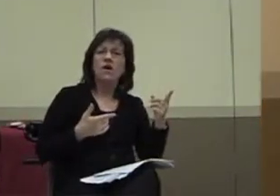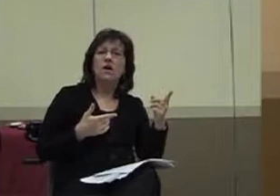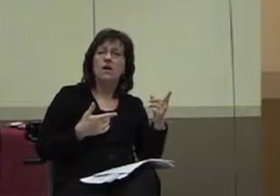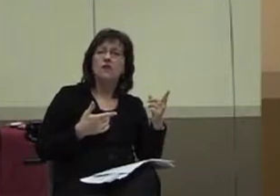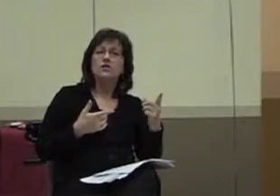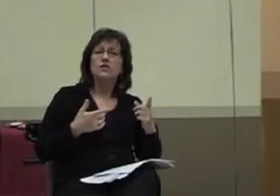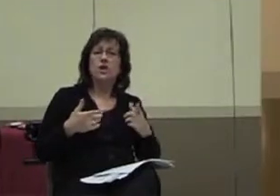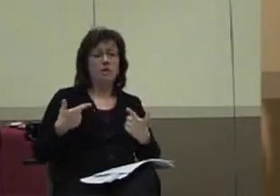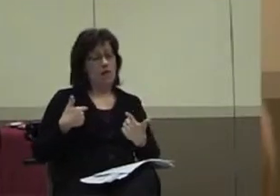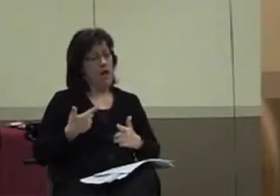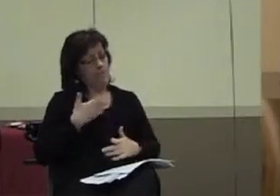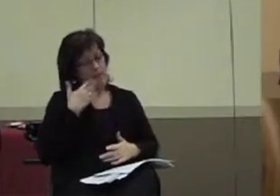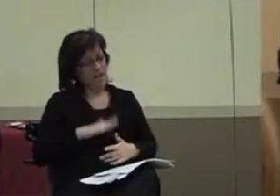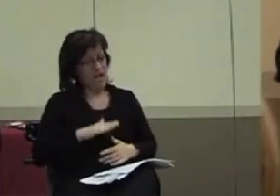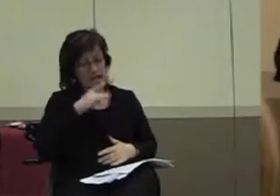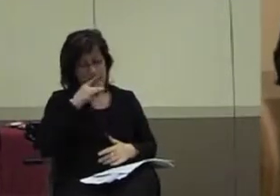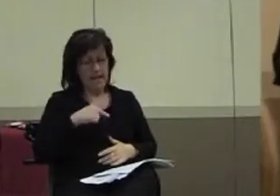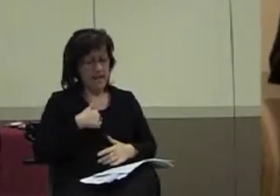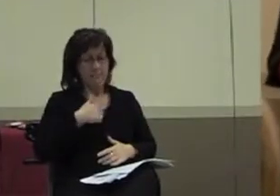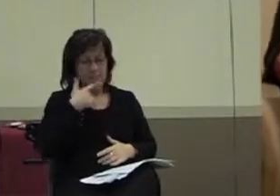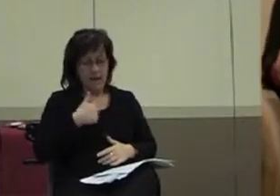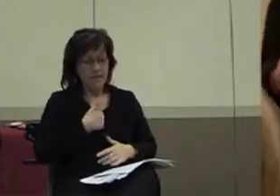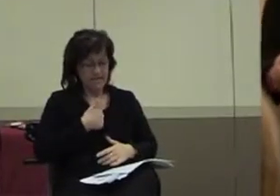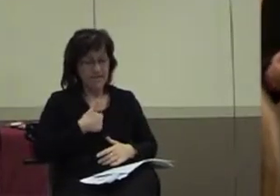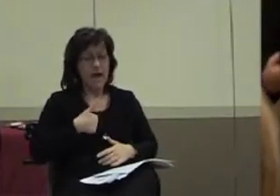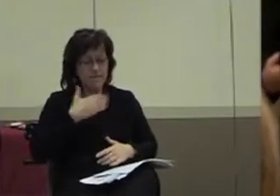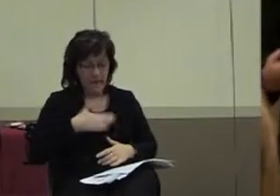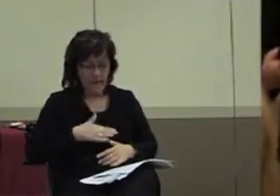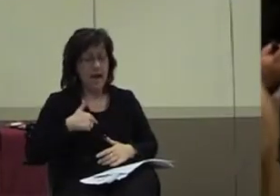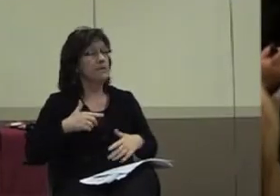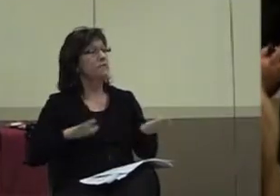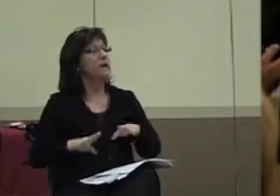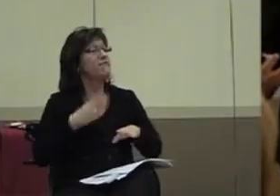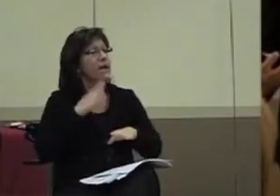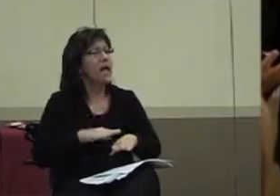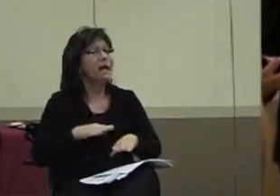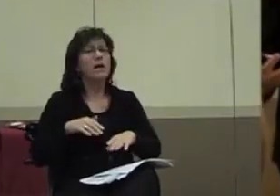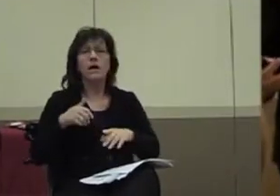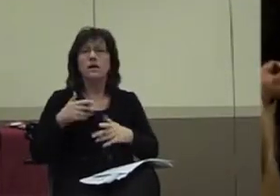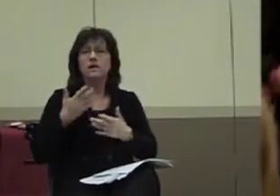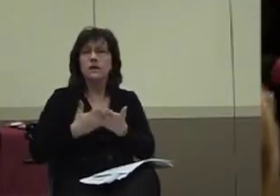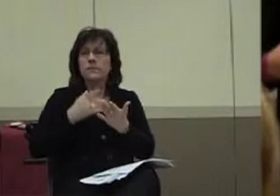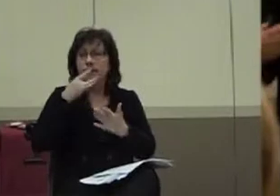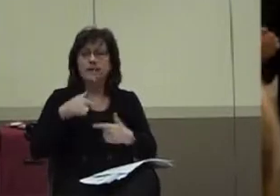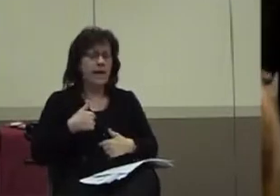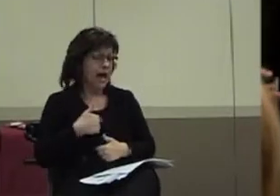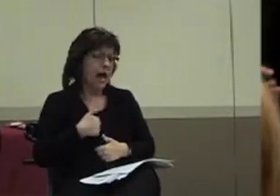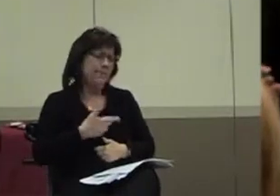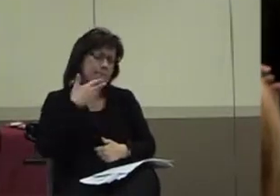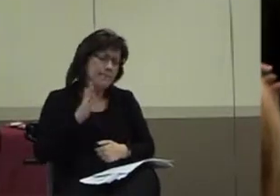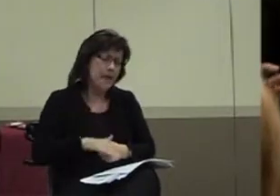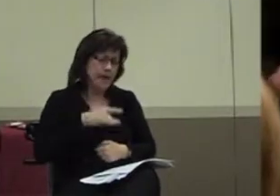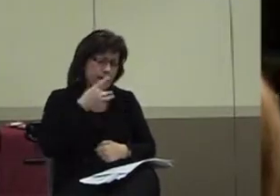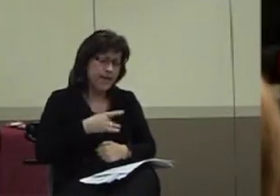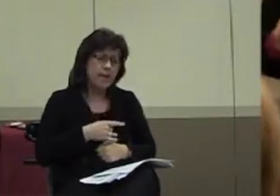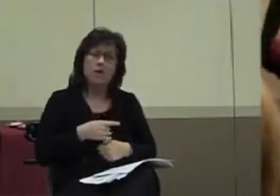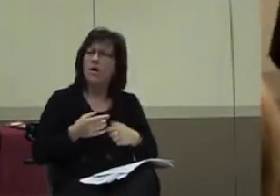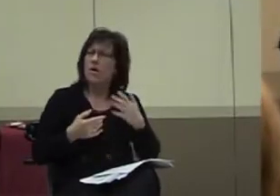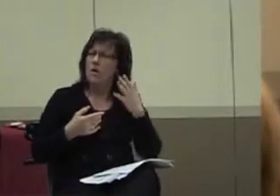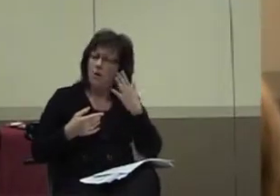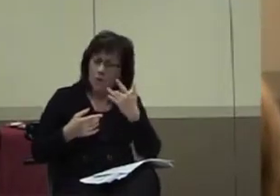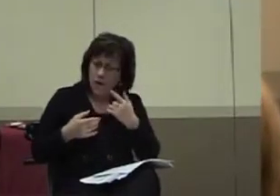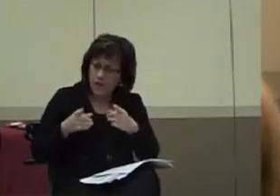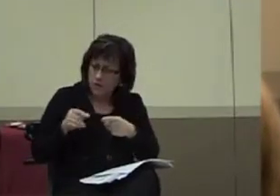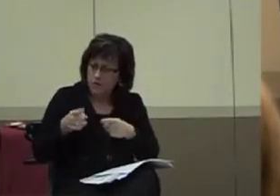And I'll have kids tell me that. They'll say, I'm a bad kid. Well, why do you think you're a bad kid? And they'll just say, because I'm always in trouble.